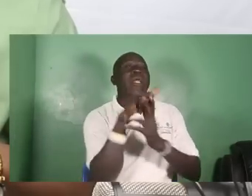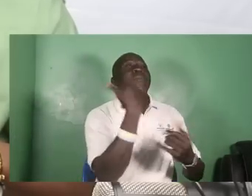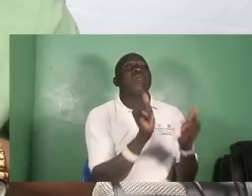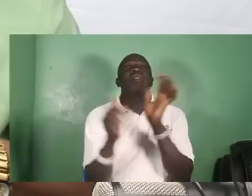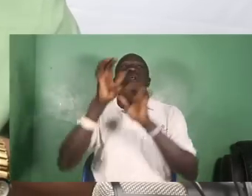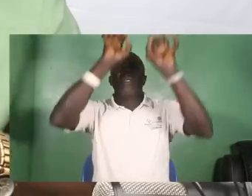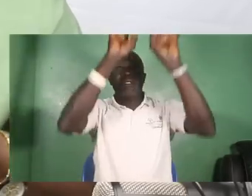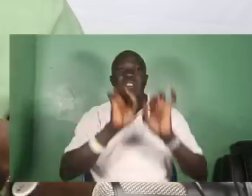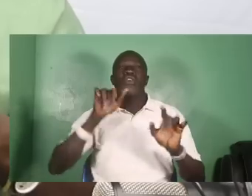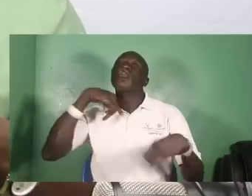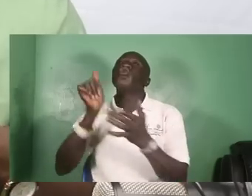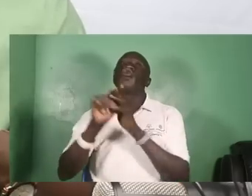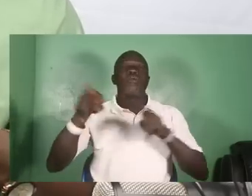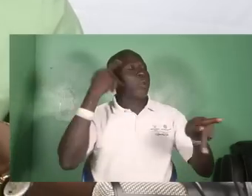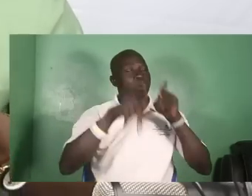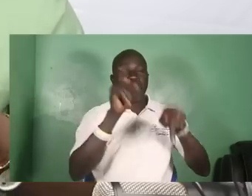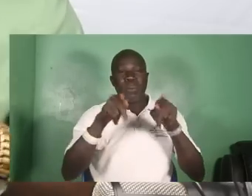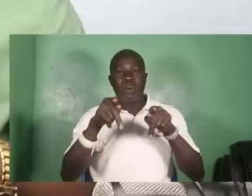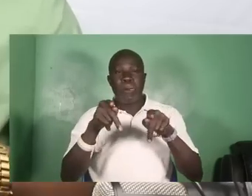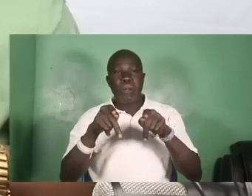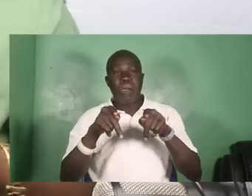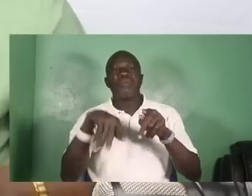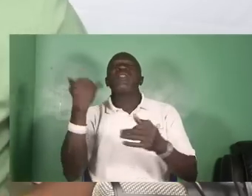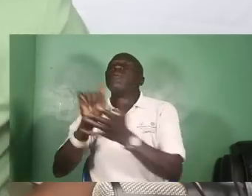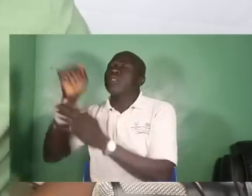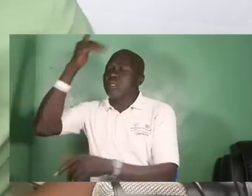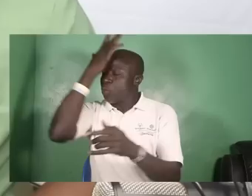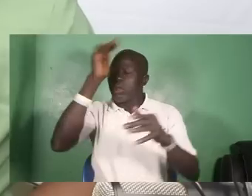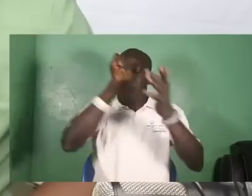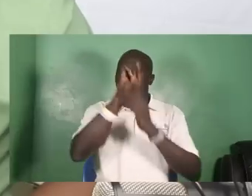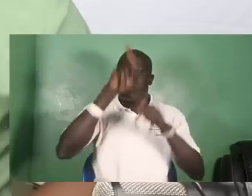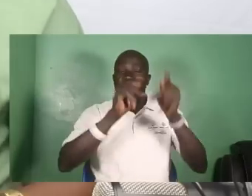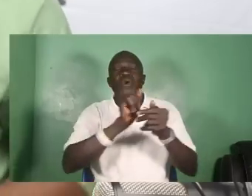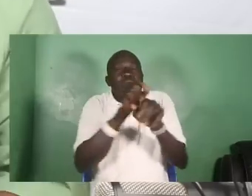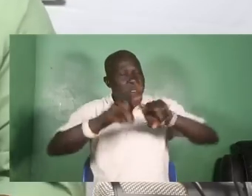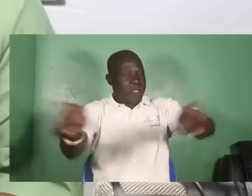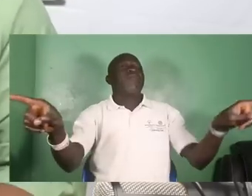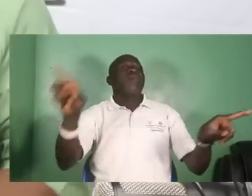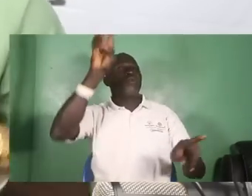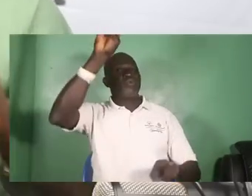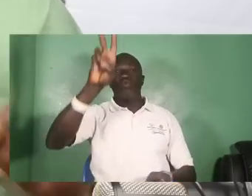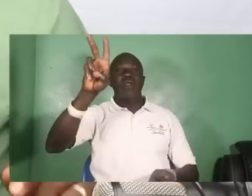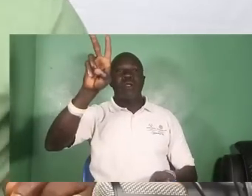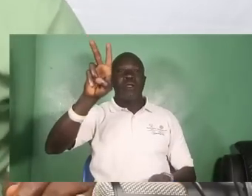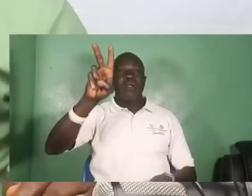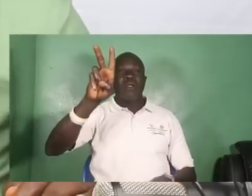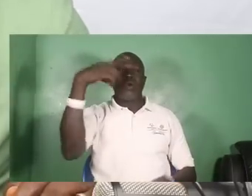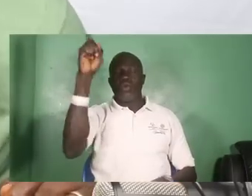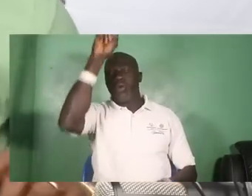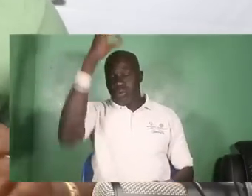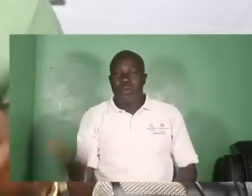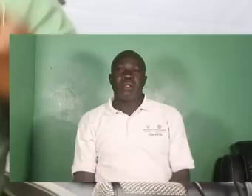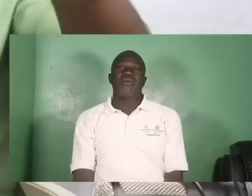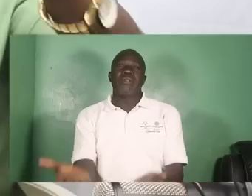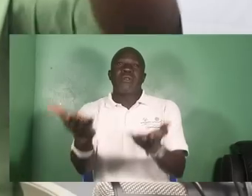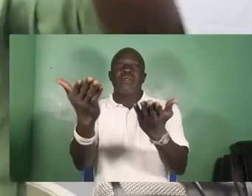èèyàn. So that God has us to do for people. Ìgbọ́wọ́lé àwọn ènìyàn mímọ́ yìí. Invitation of this holy people. Ó wá pín sí ọ̀nà méjì. Is in two ways. Ìkan wà láti gbé ènìyàn dé. There is